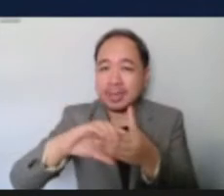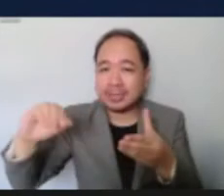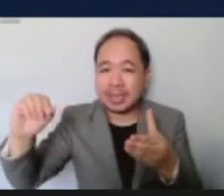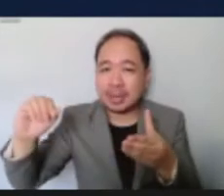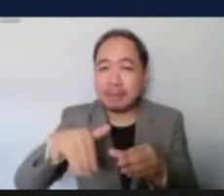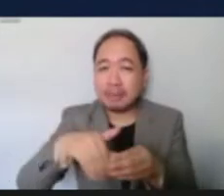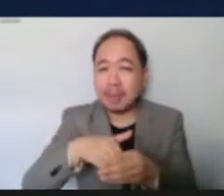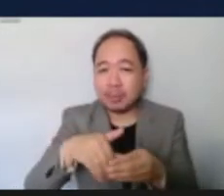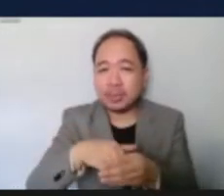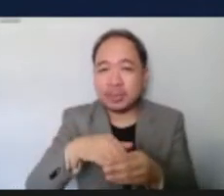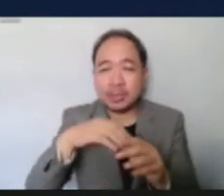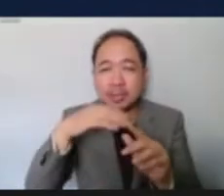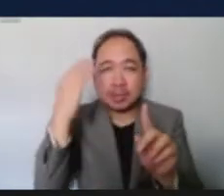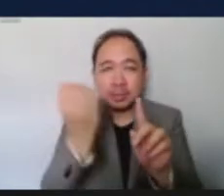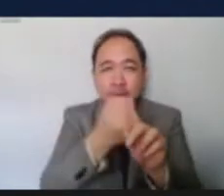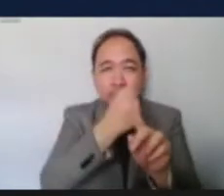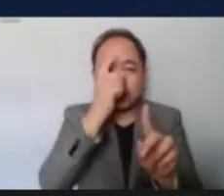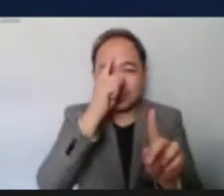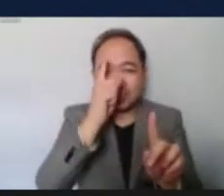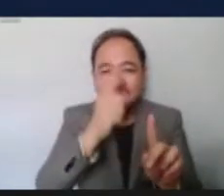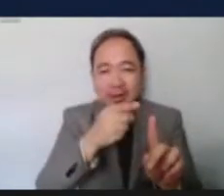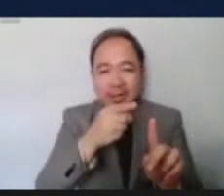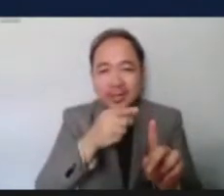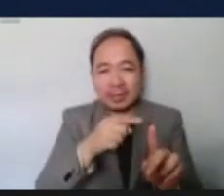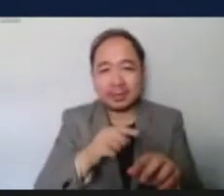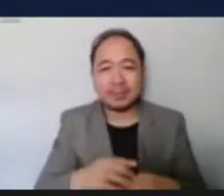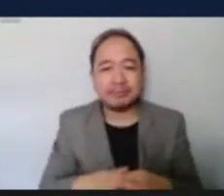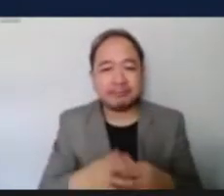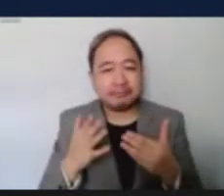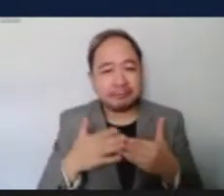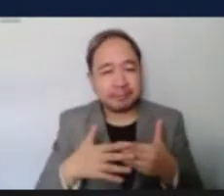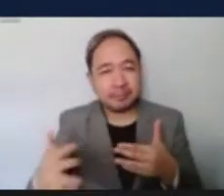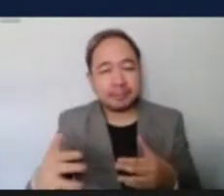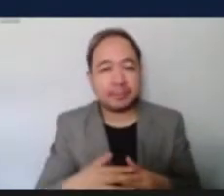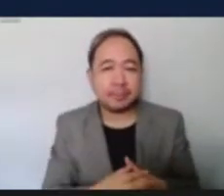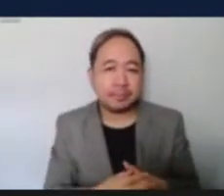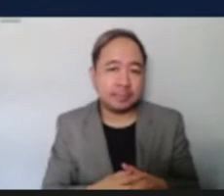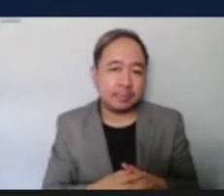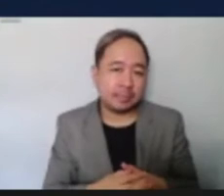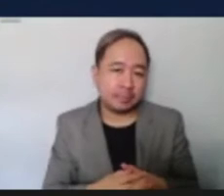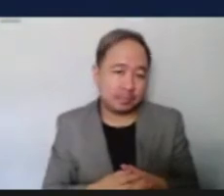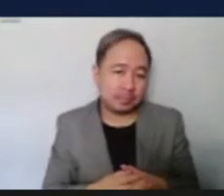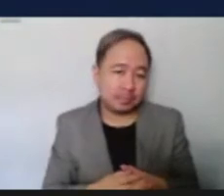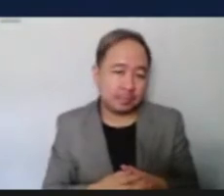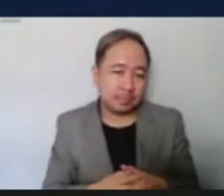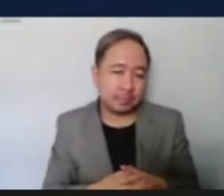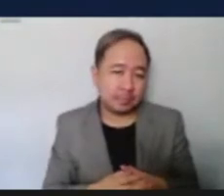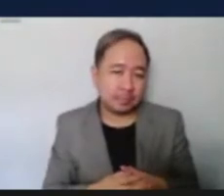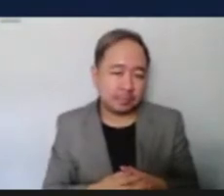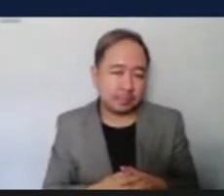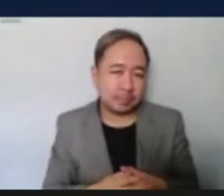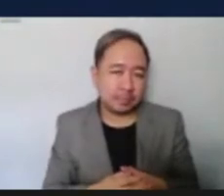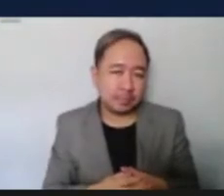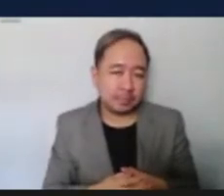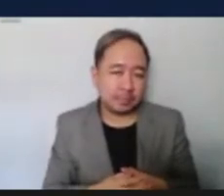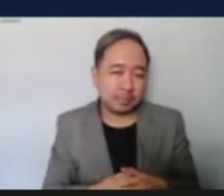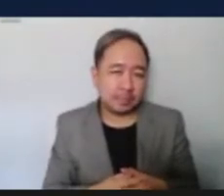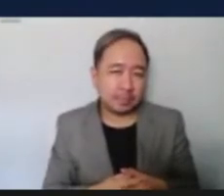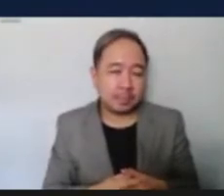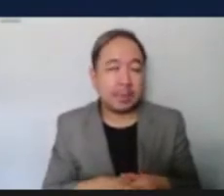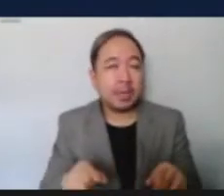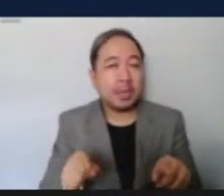impossible and Target on that form we also in the form to inhale profits and